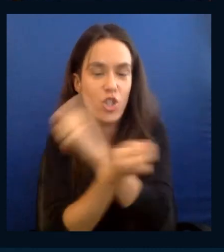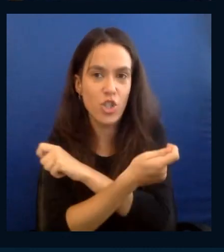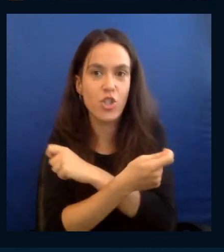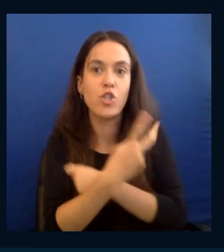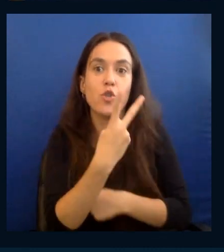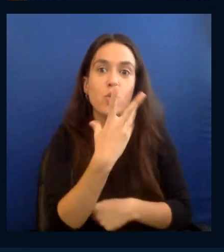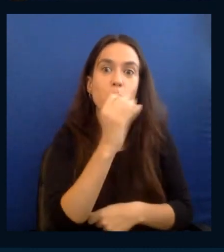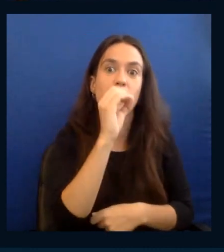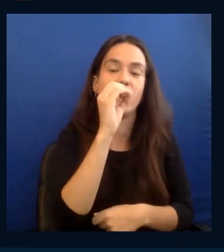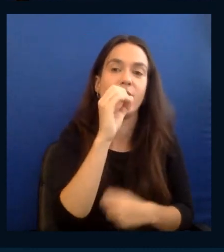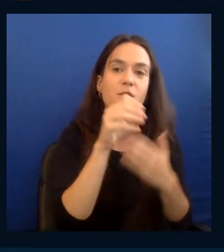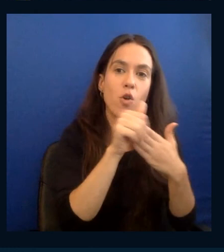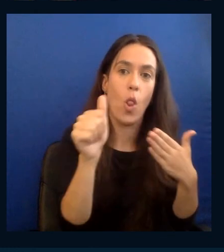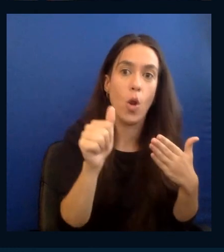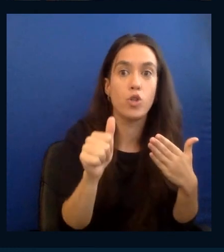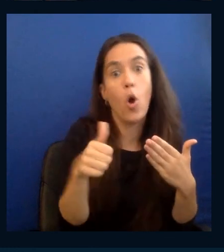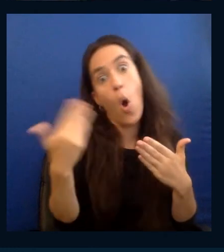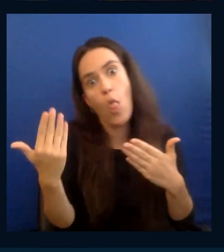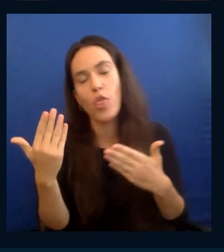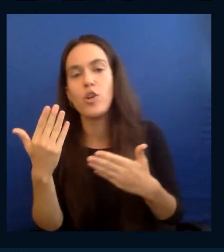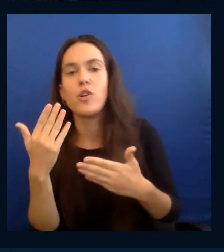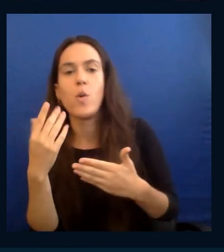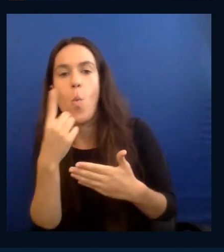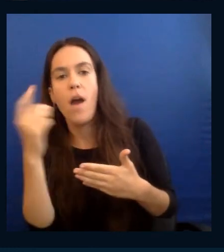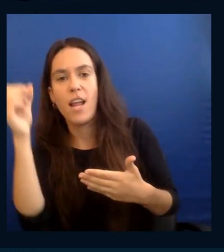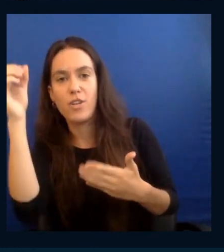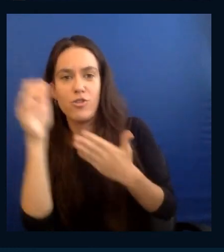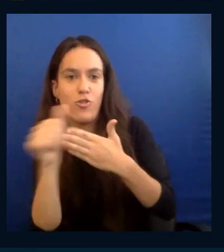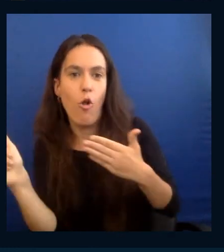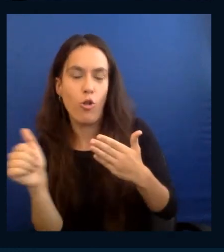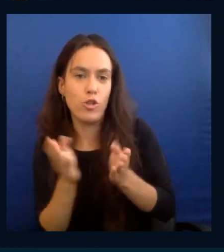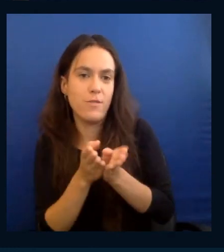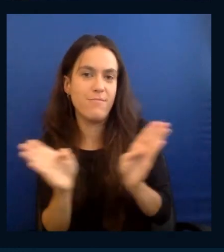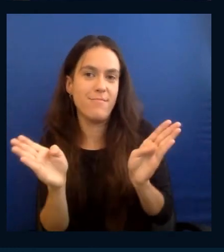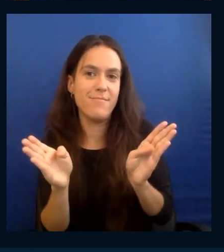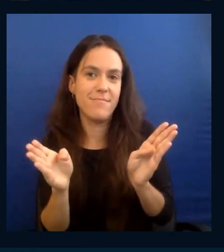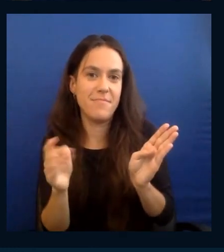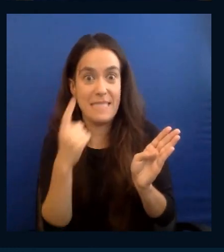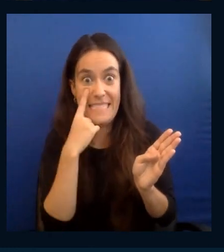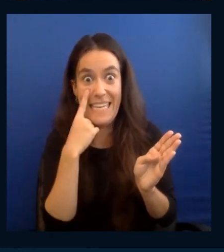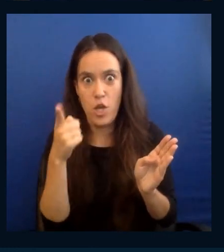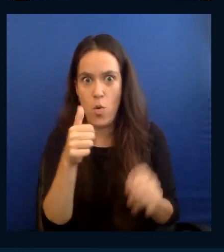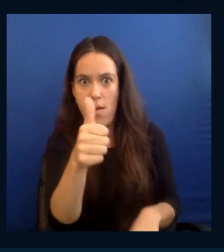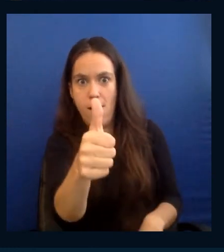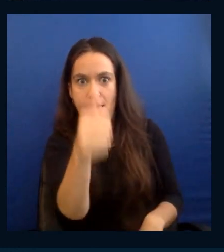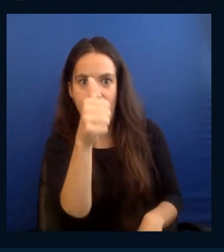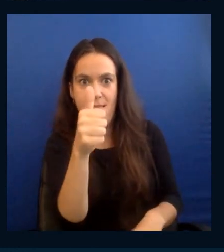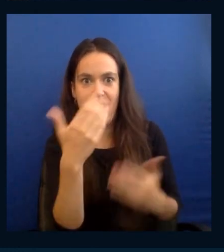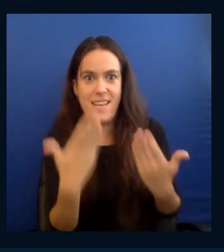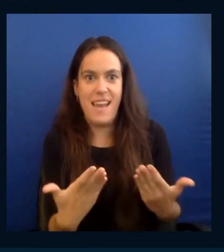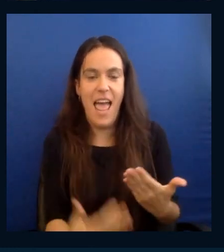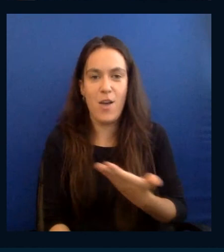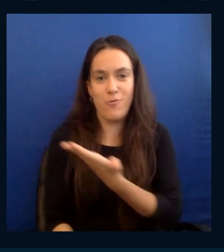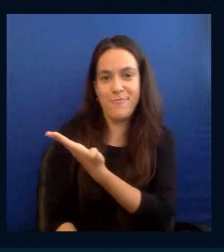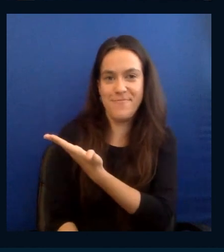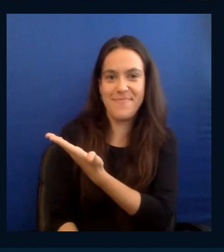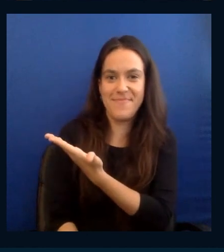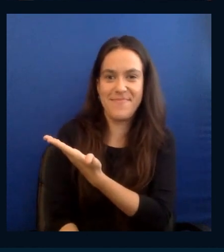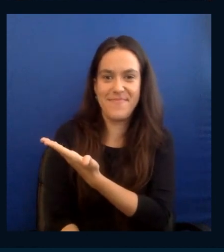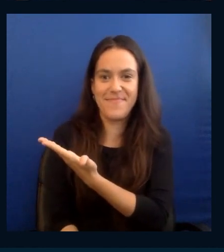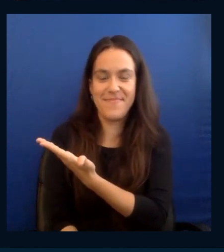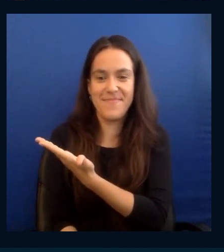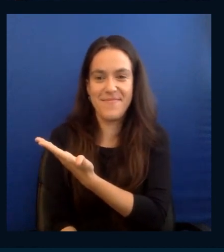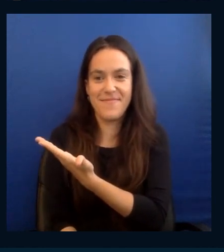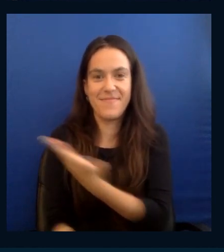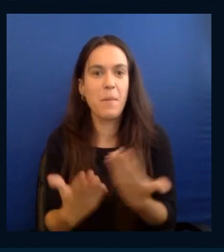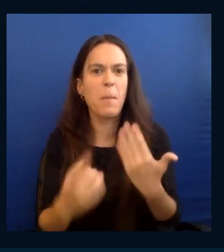other 50% should be $100. Now, I'm going to leave this running for the next little while. So always feel free to give me feedback if you think you saw it, or maybe hit